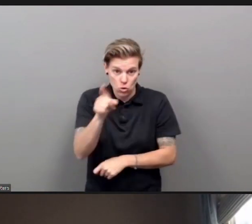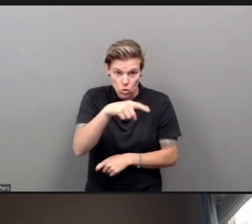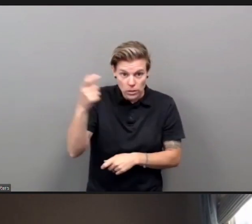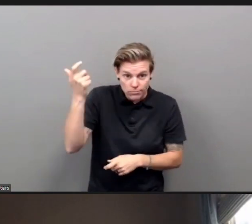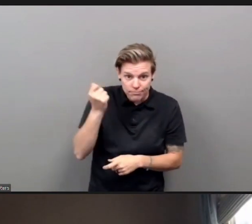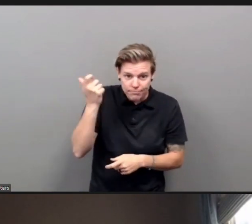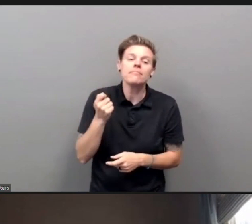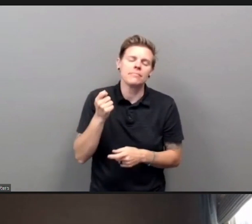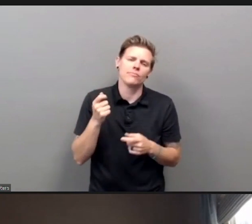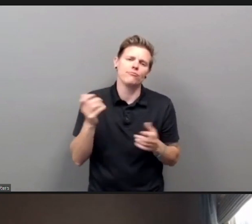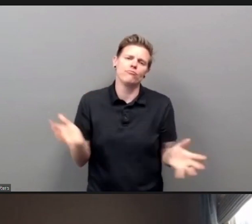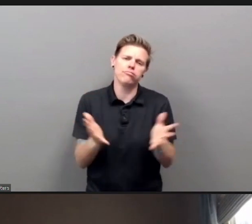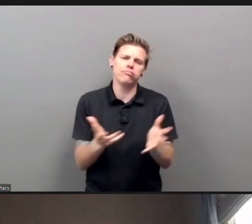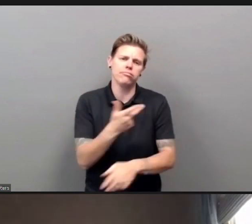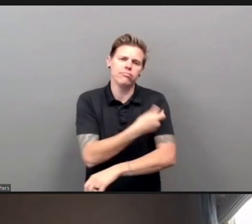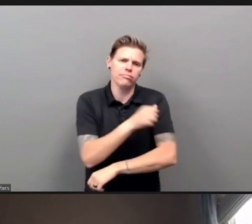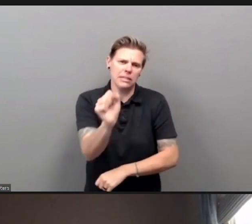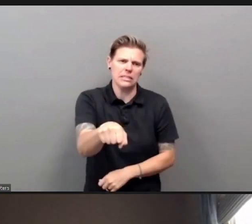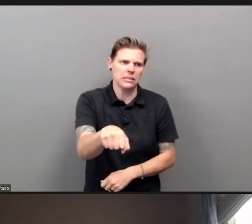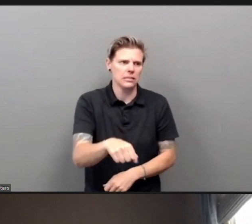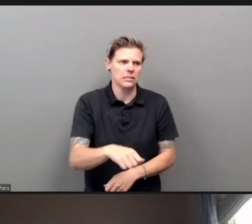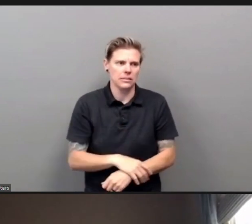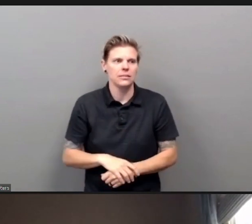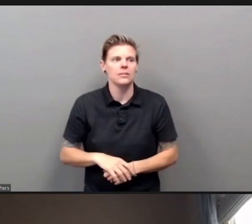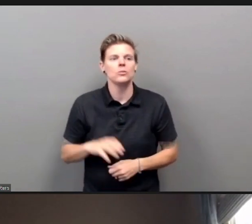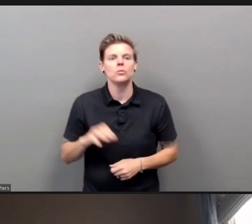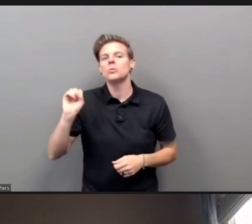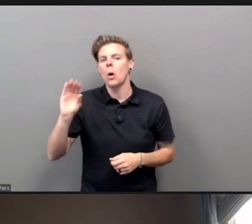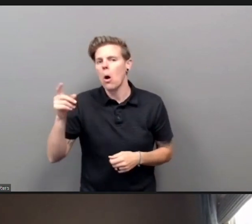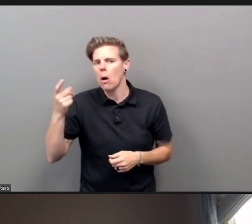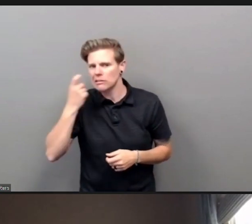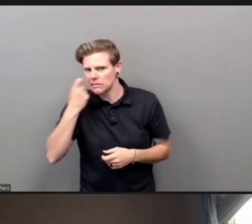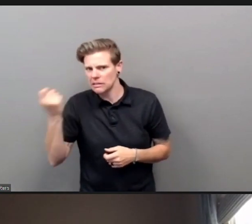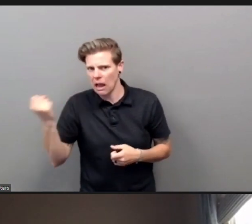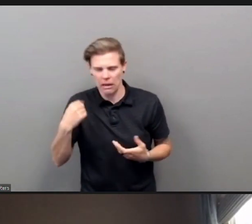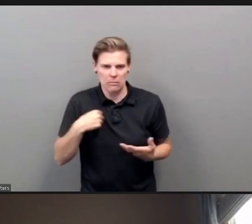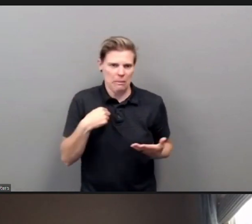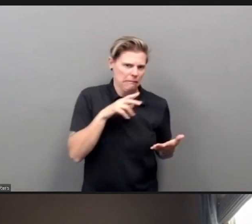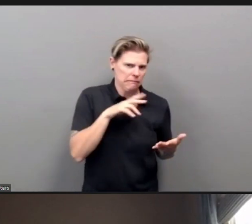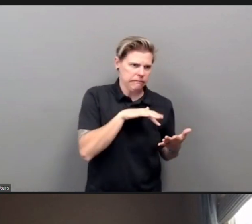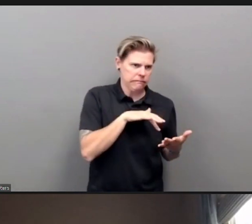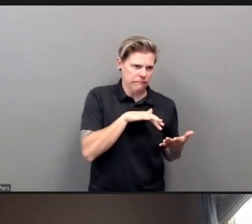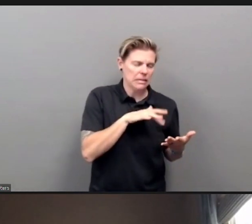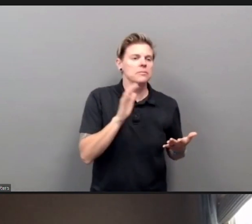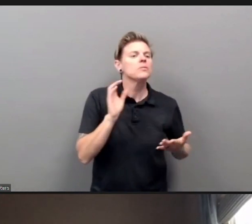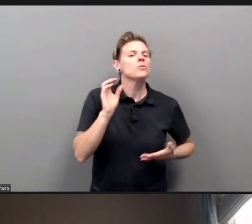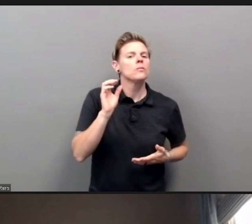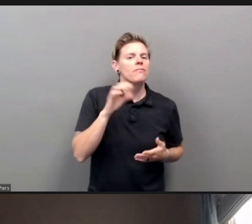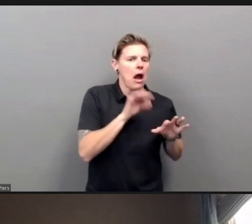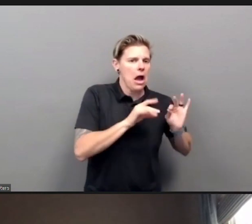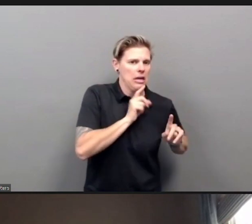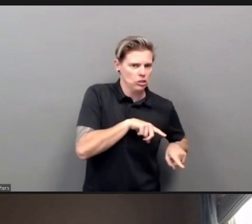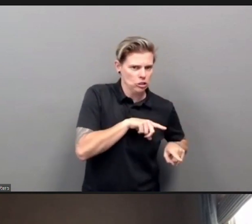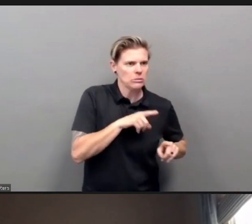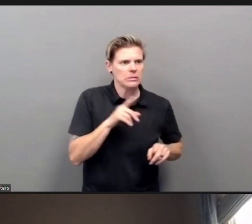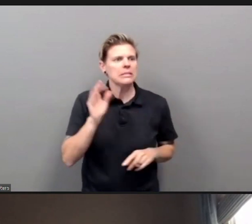between an hour ago when you sent the question and now, and it seems like they're taking a similar approach to New Mexico, but the logic that you're